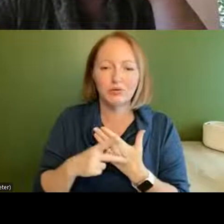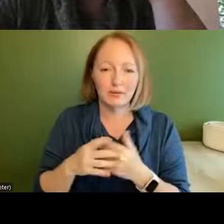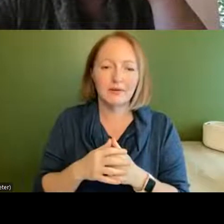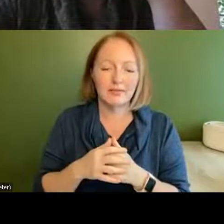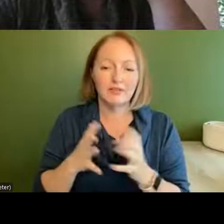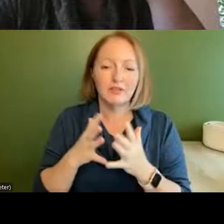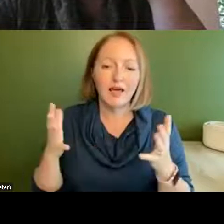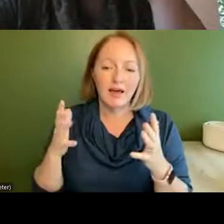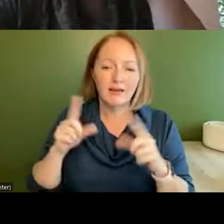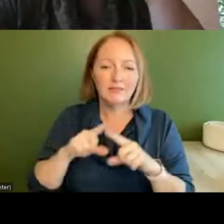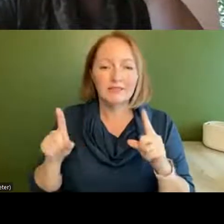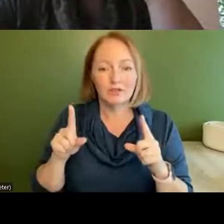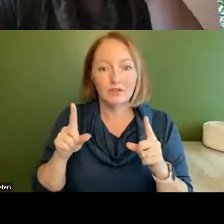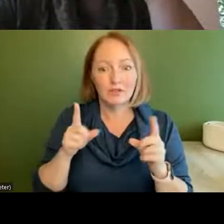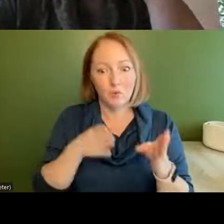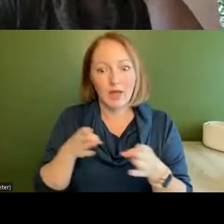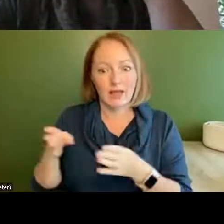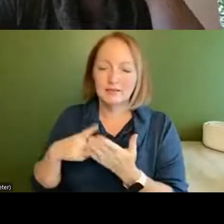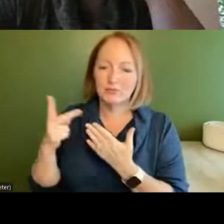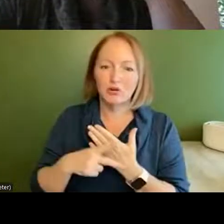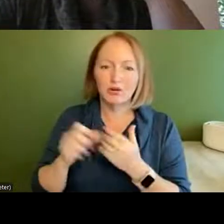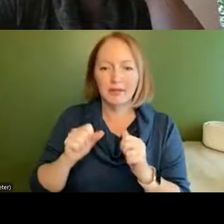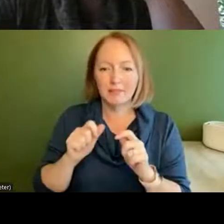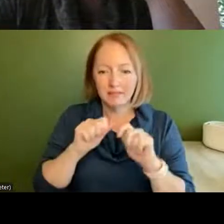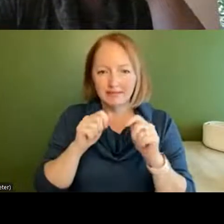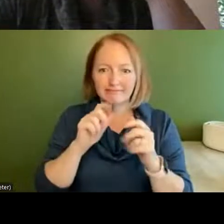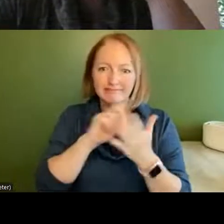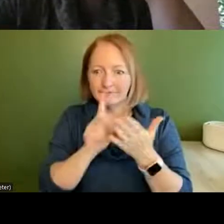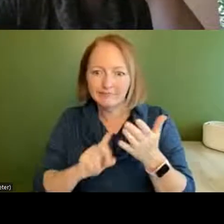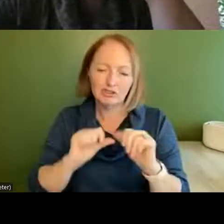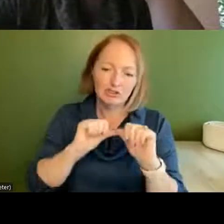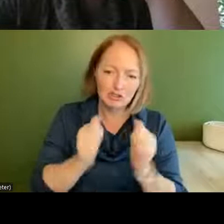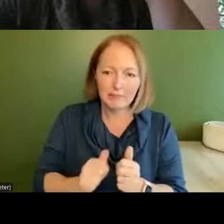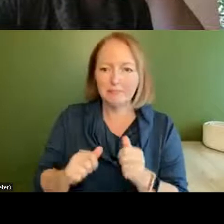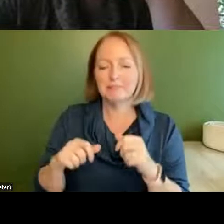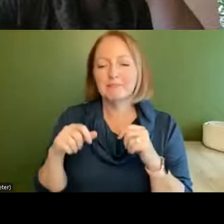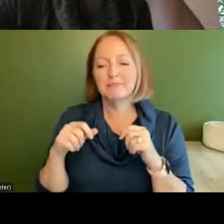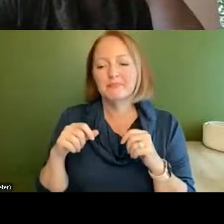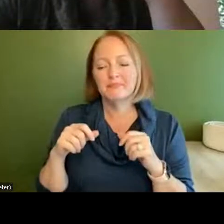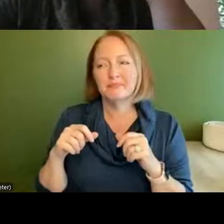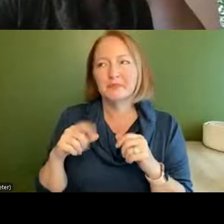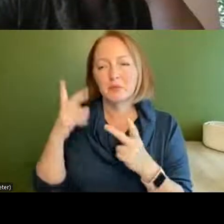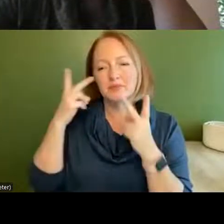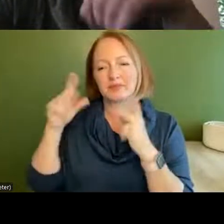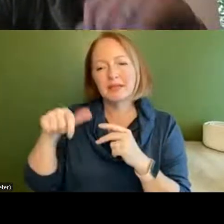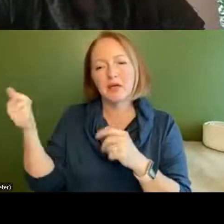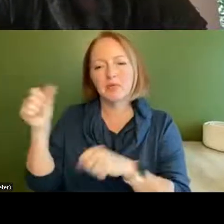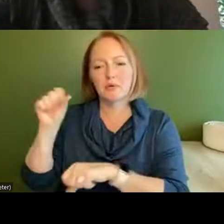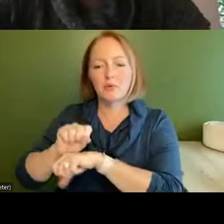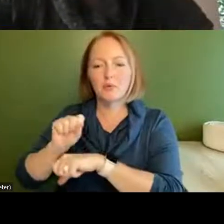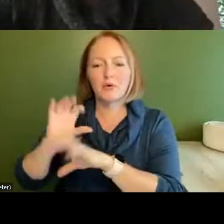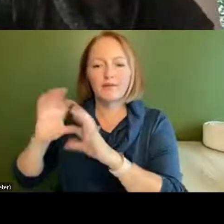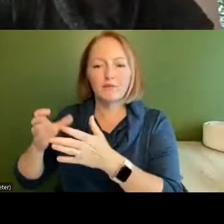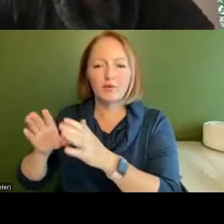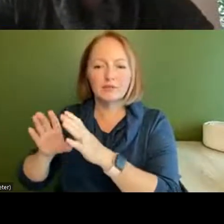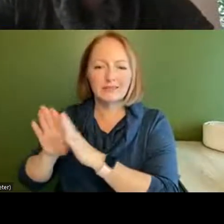of different ways that programs can be crafted. What we've seen in other workforce development programs